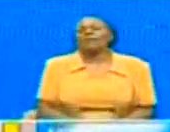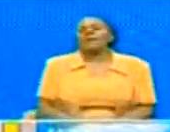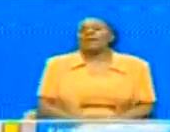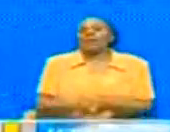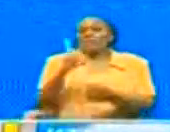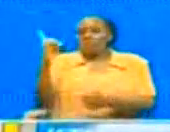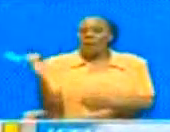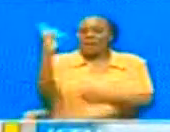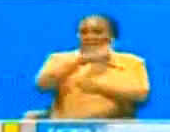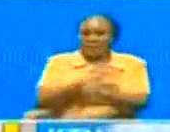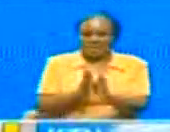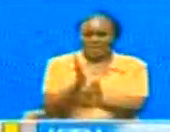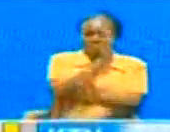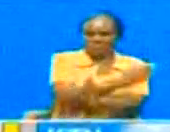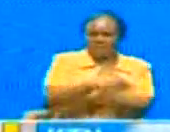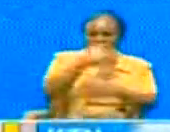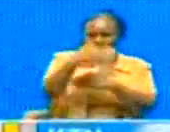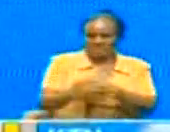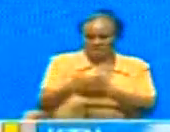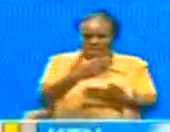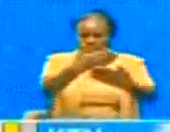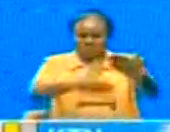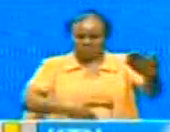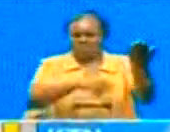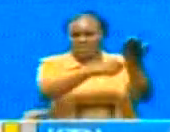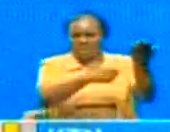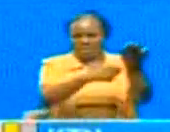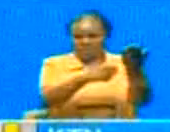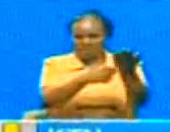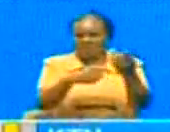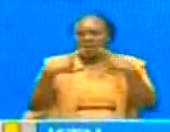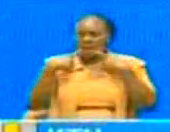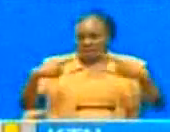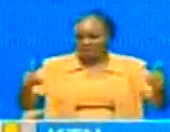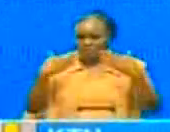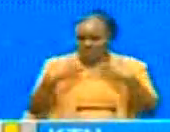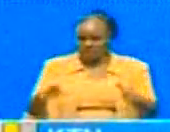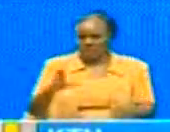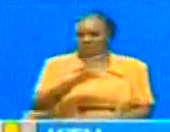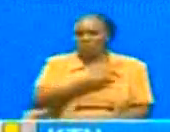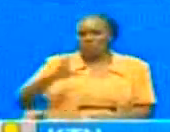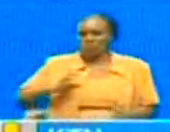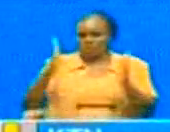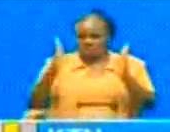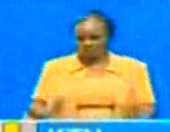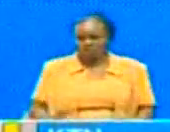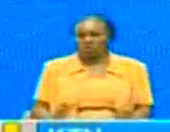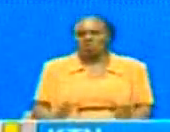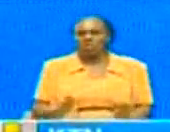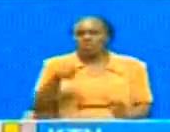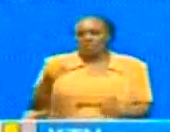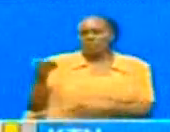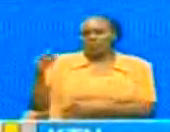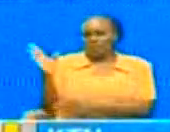Now, just a day after the list of shame was made public, the Ethics and Anti-Corruption Commission officials sprung into action